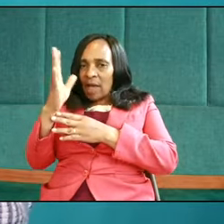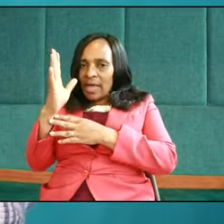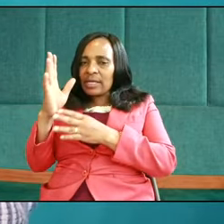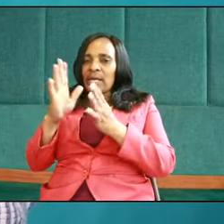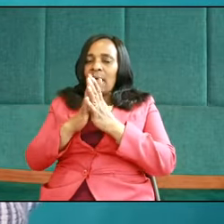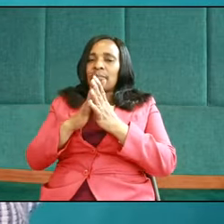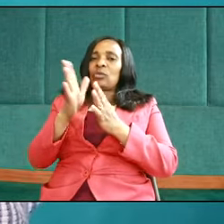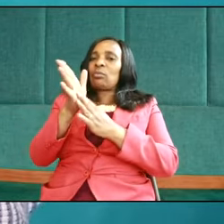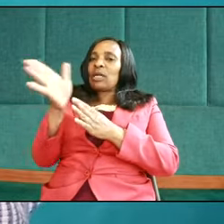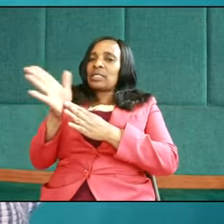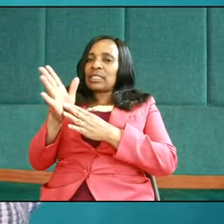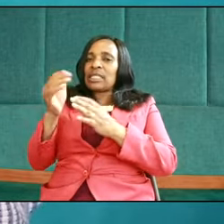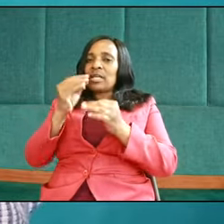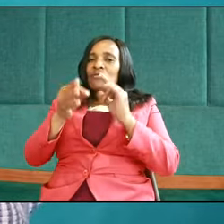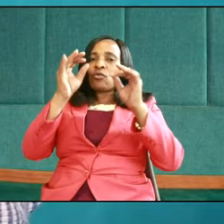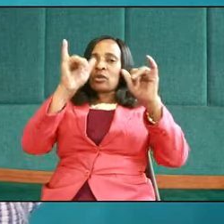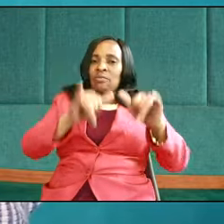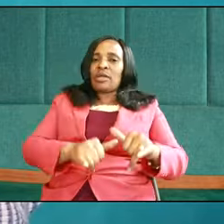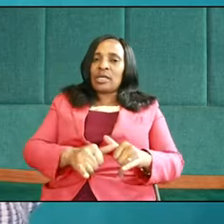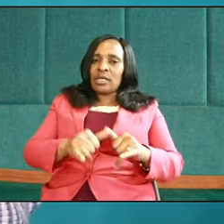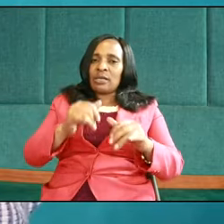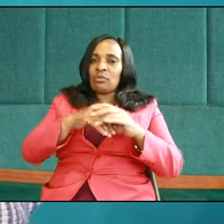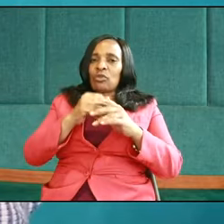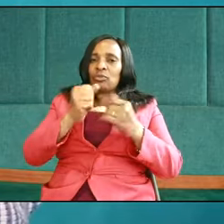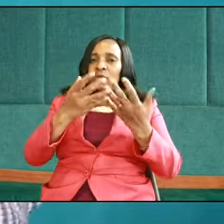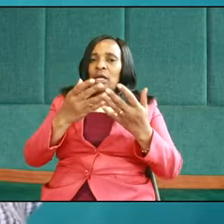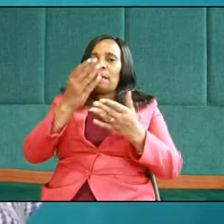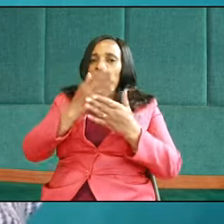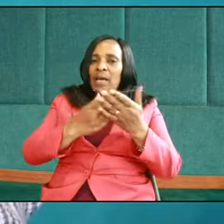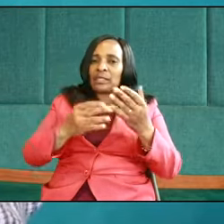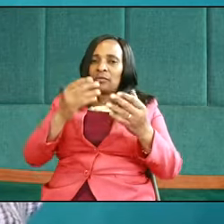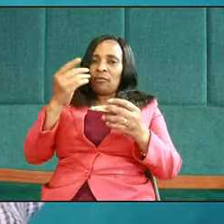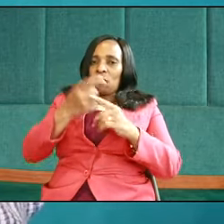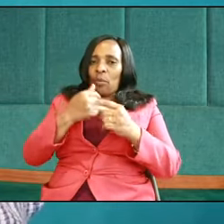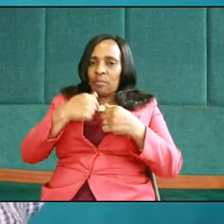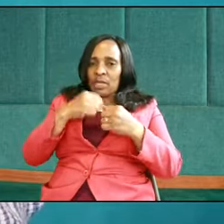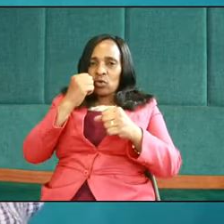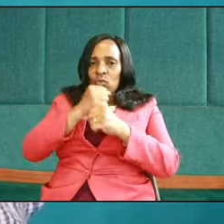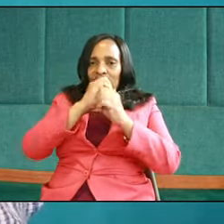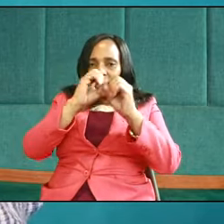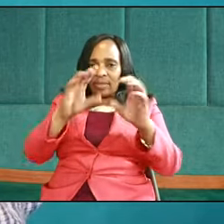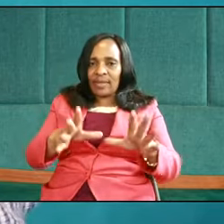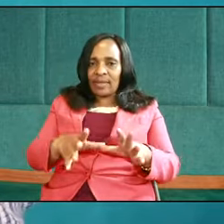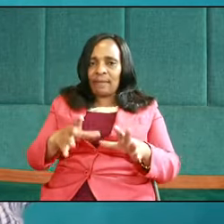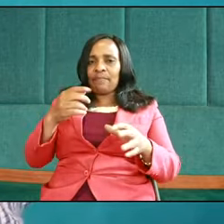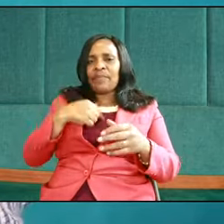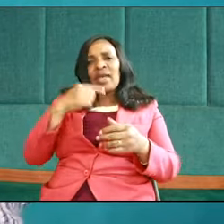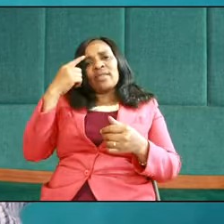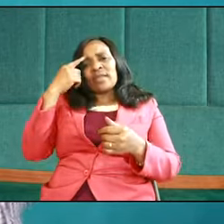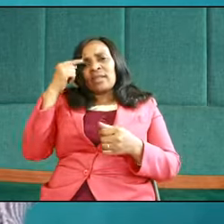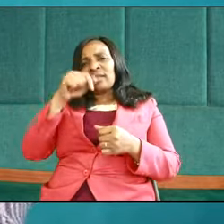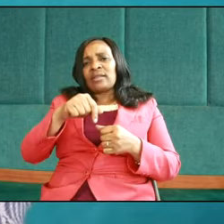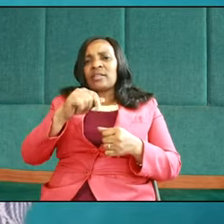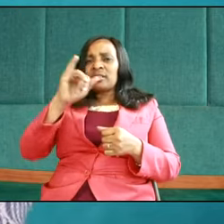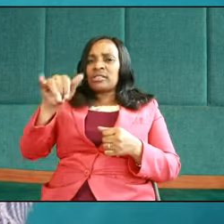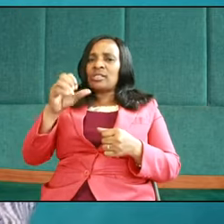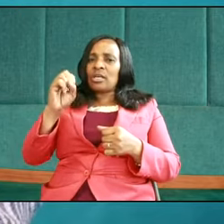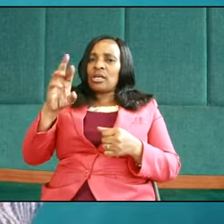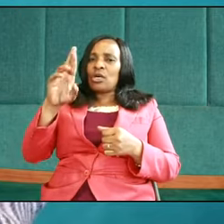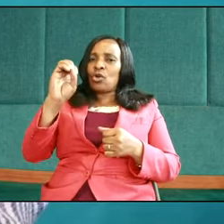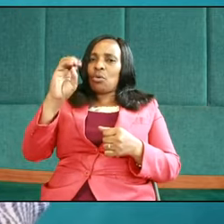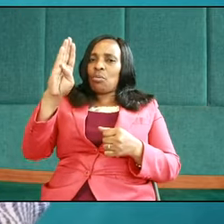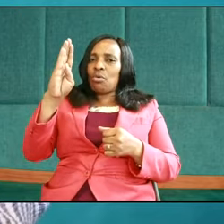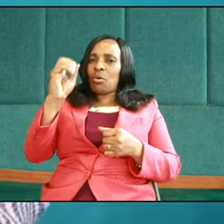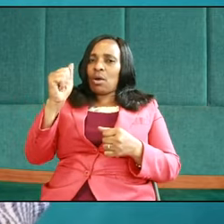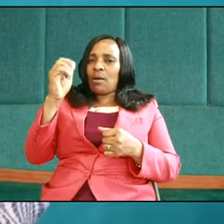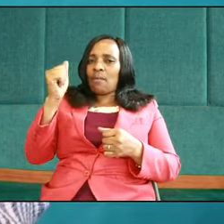and I in you, you will bear much fruit. Apart from me, you can do nothing." I think from the story of Jeroboam, God